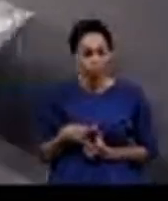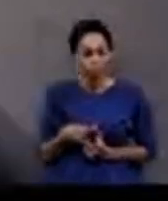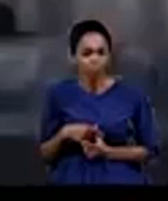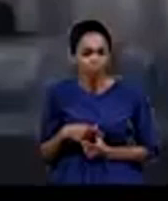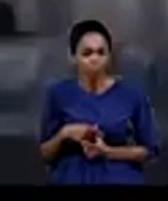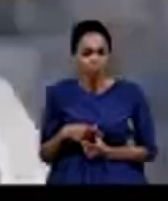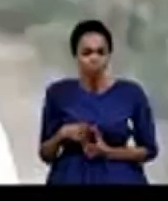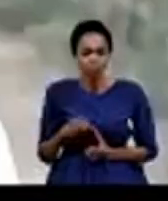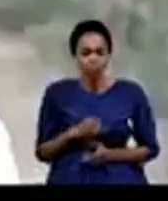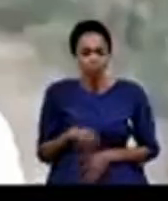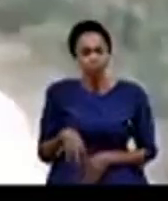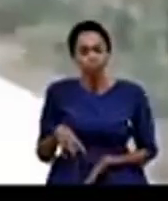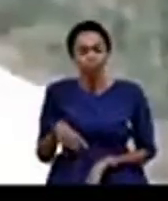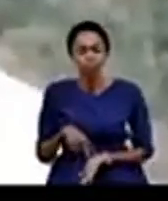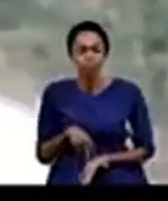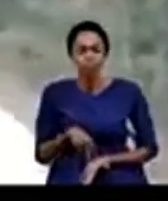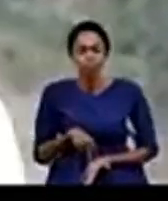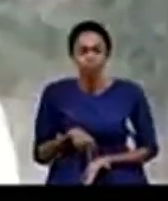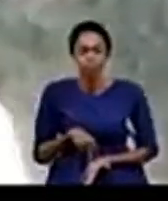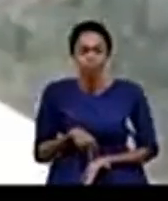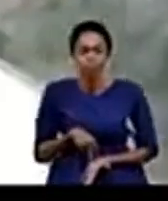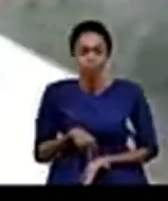I got up.